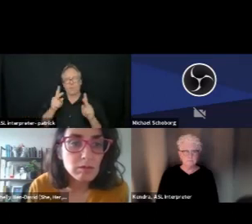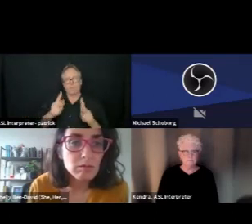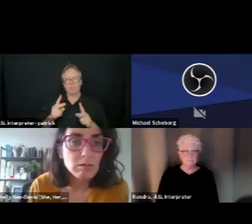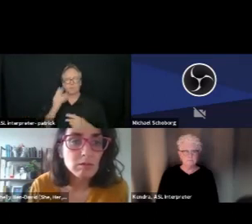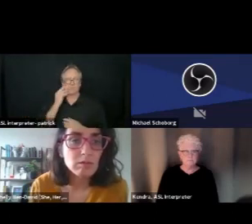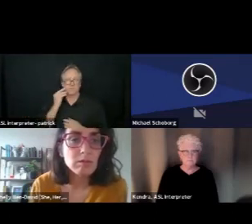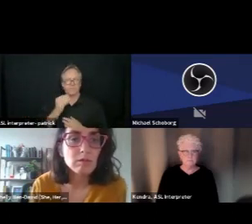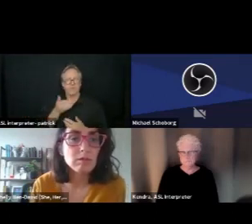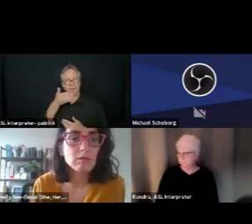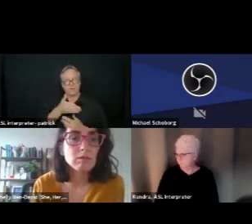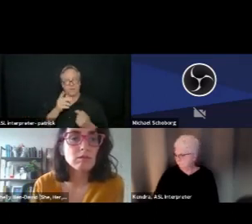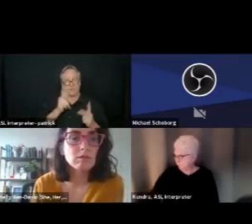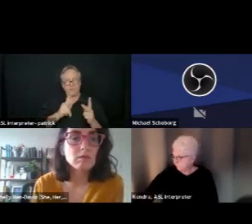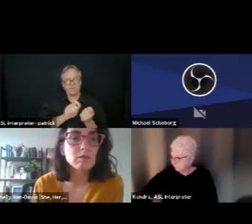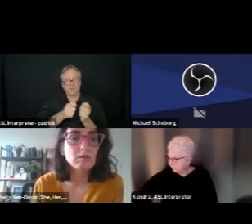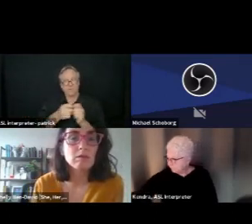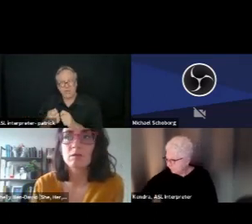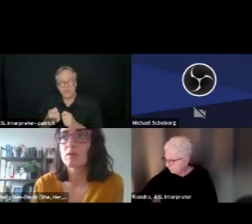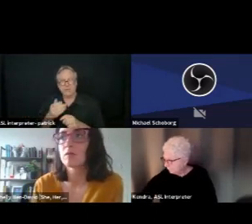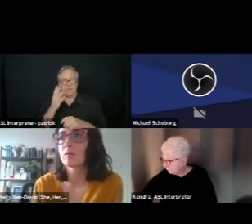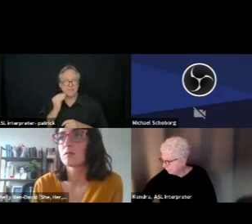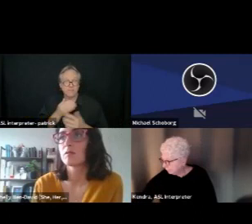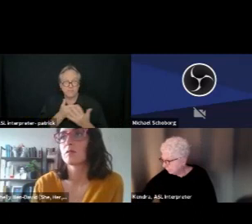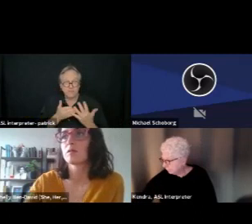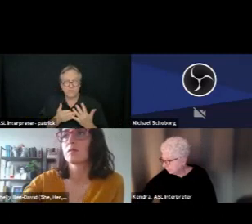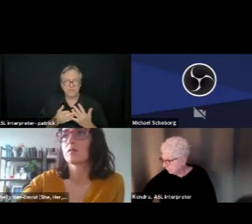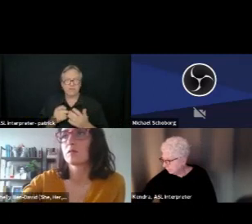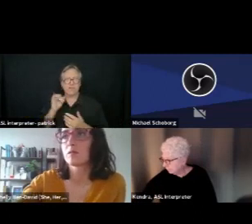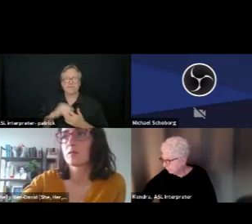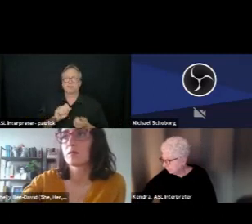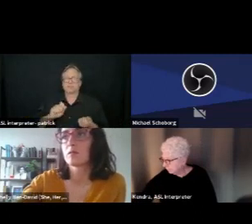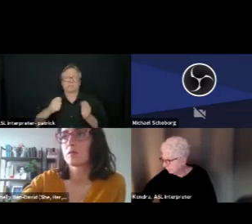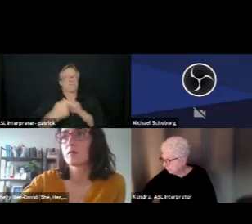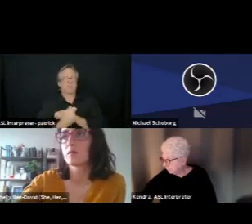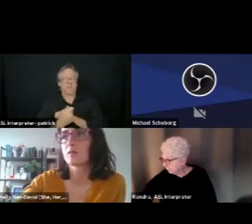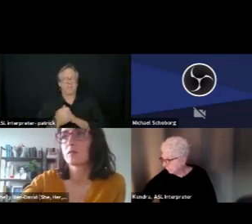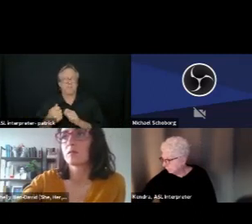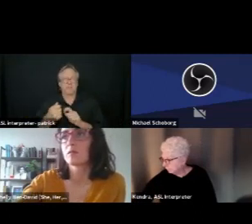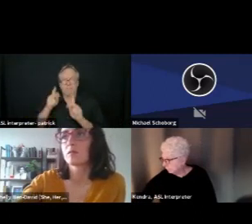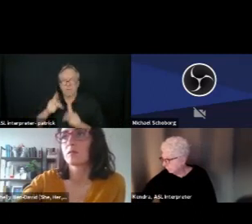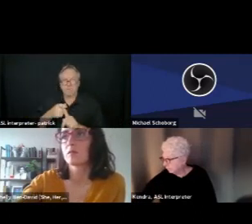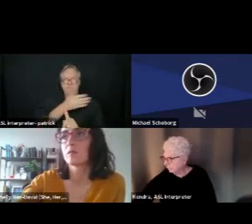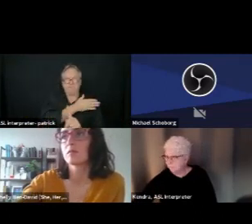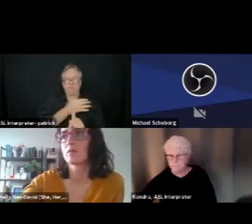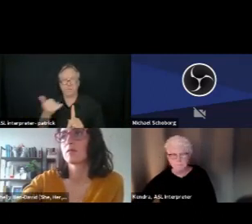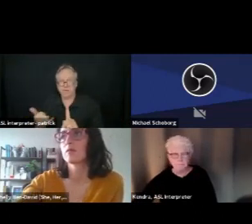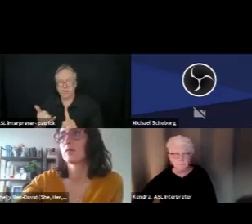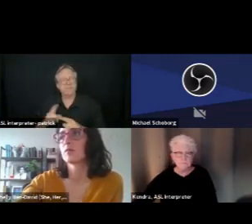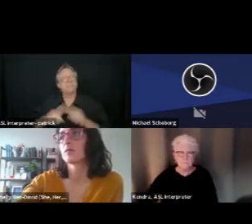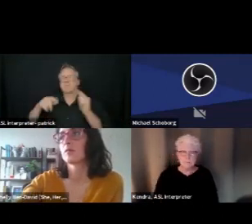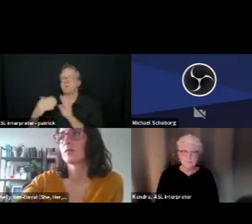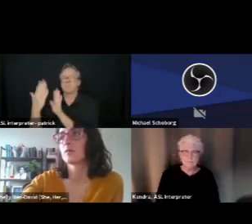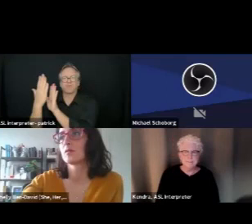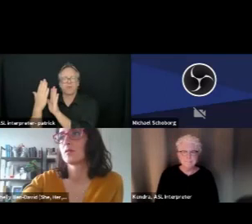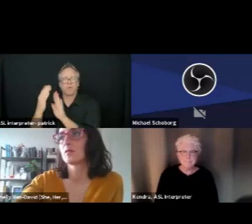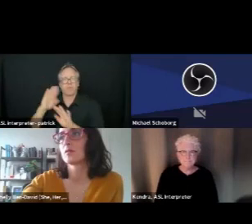that people described experiencing reflected either fundamental shifts in how they were before, so that these were totally different ways